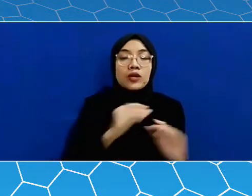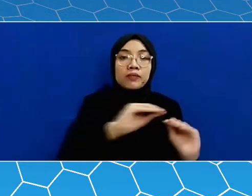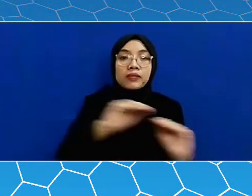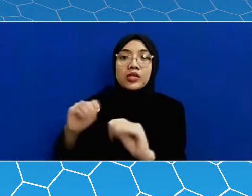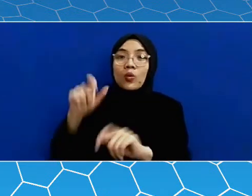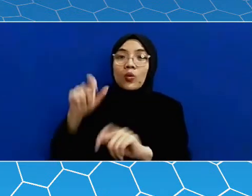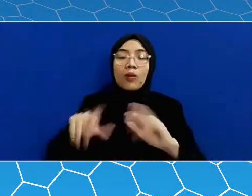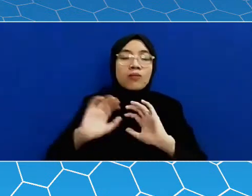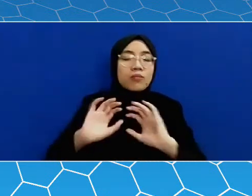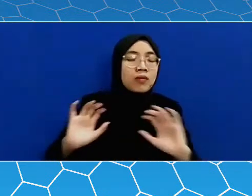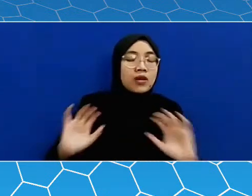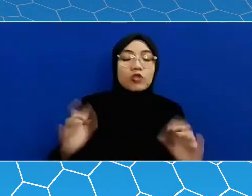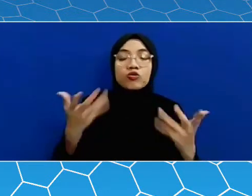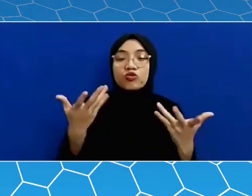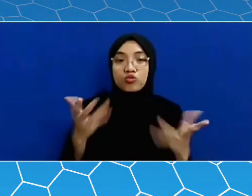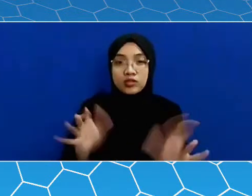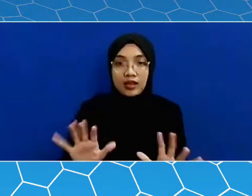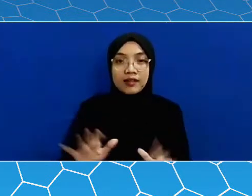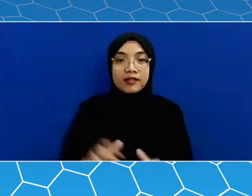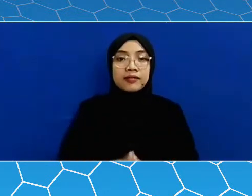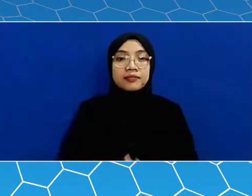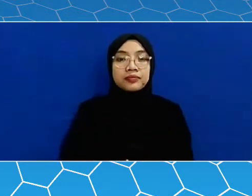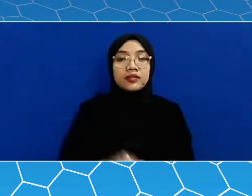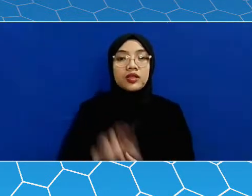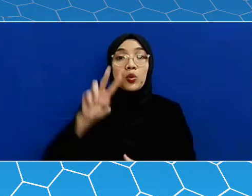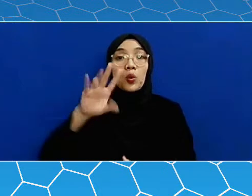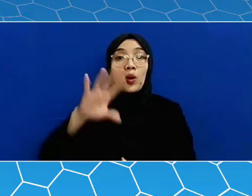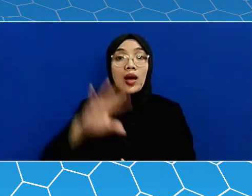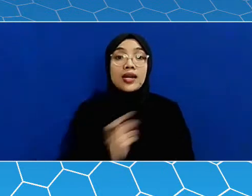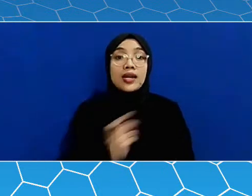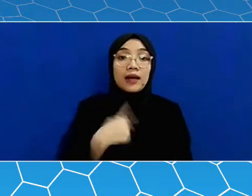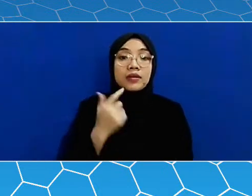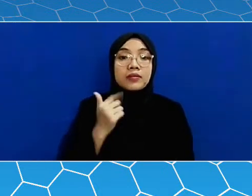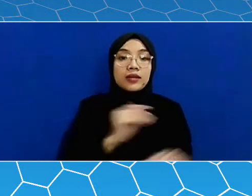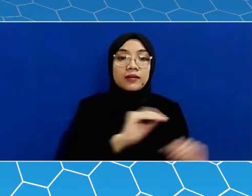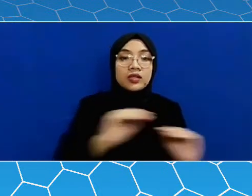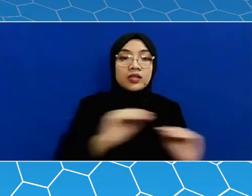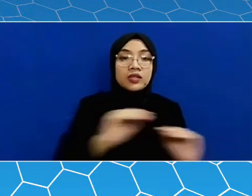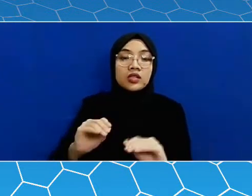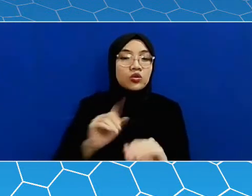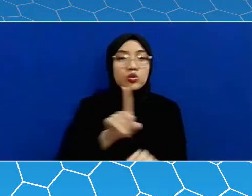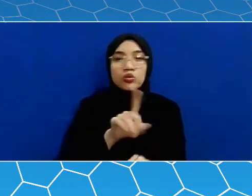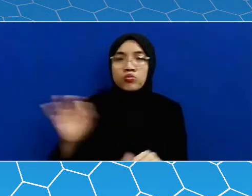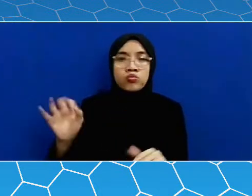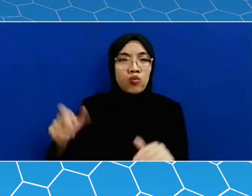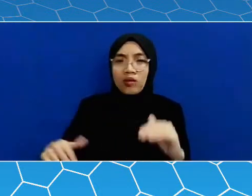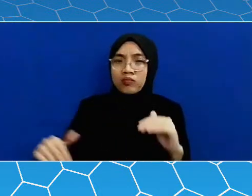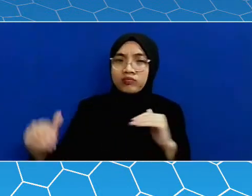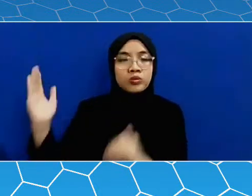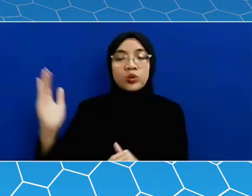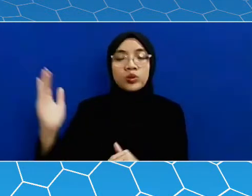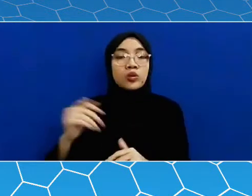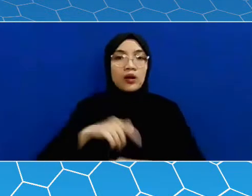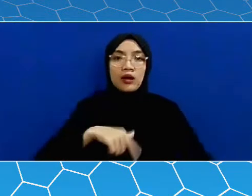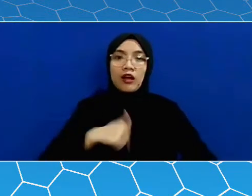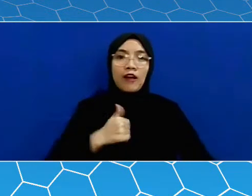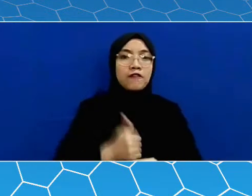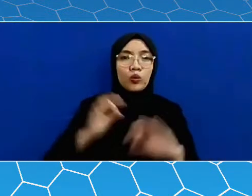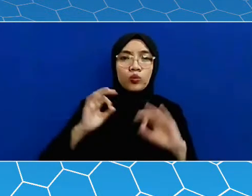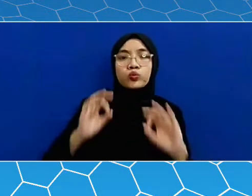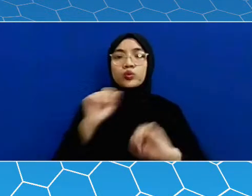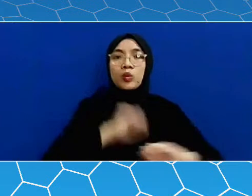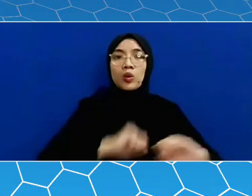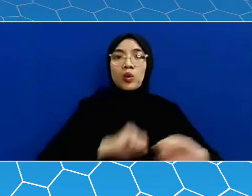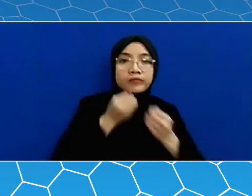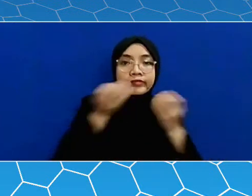over 2 days to be educated in diabetes. It's a highly efficient way to deliver education, particularly during a pandemic,